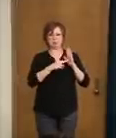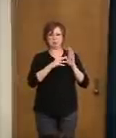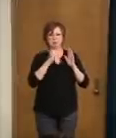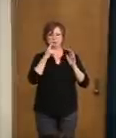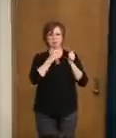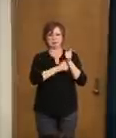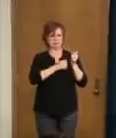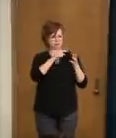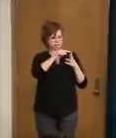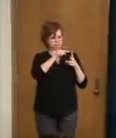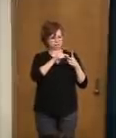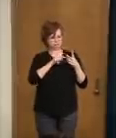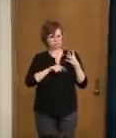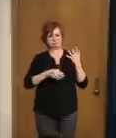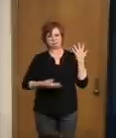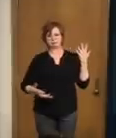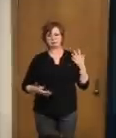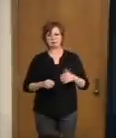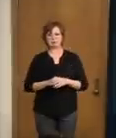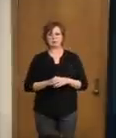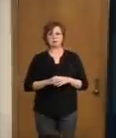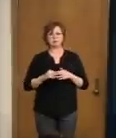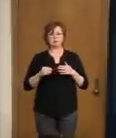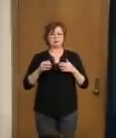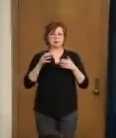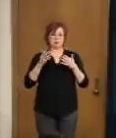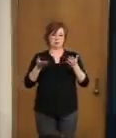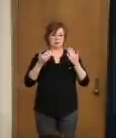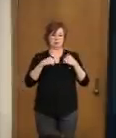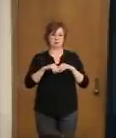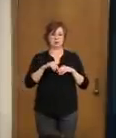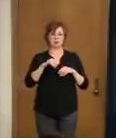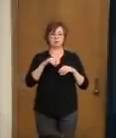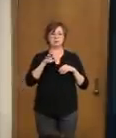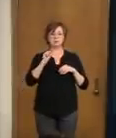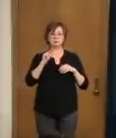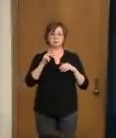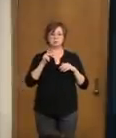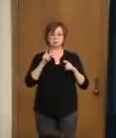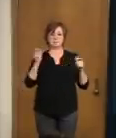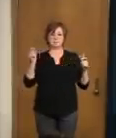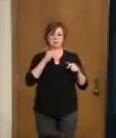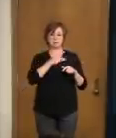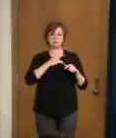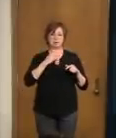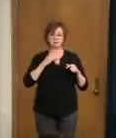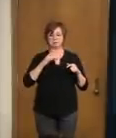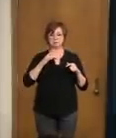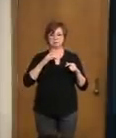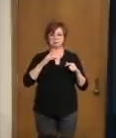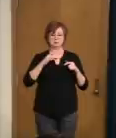that arise in a province of geographically dispersed like Saskatchewan.